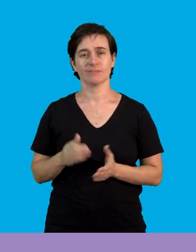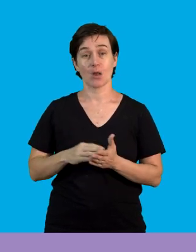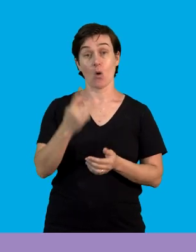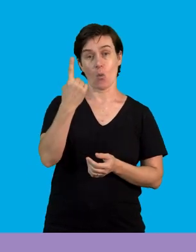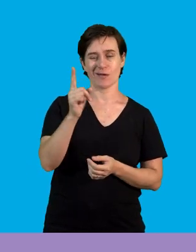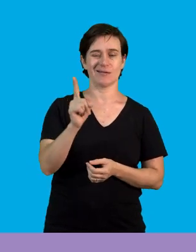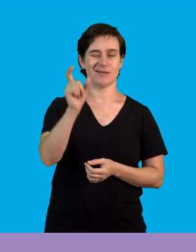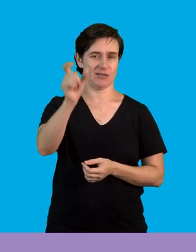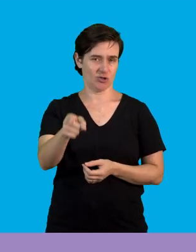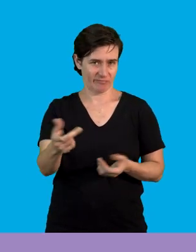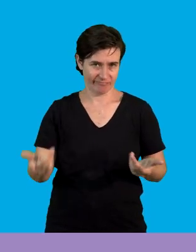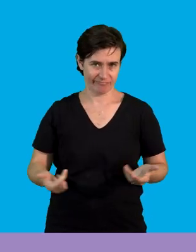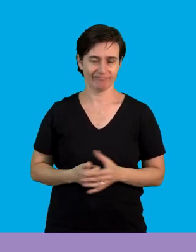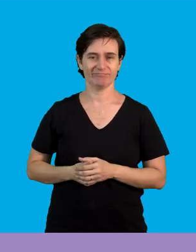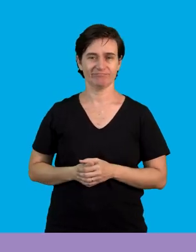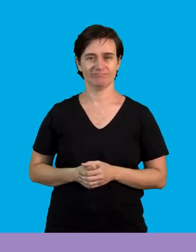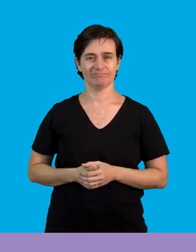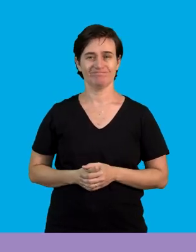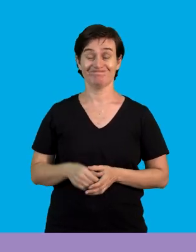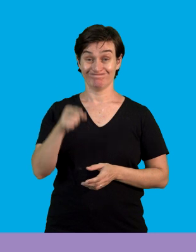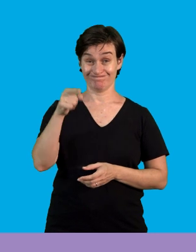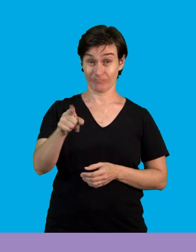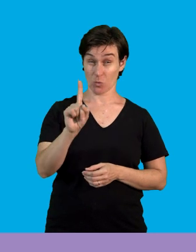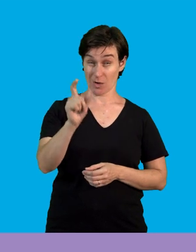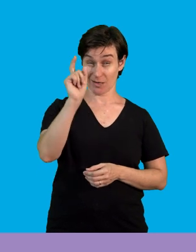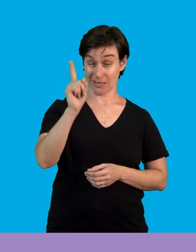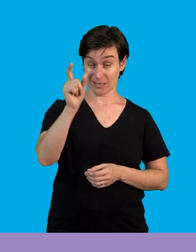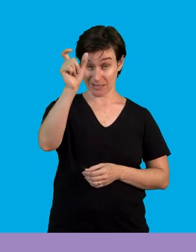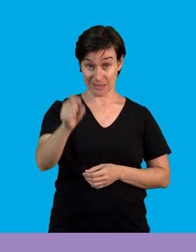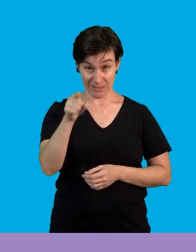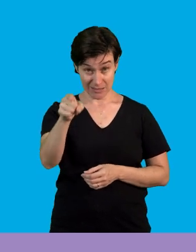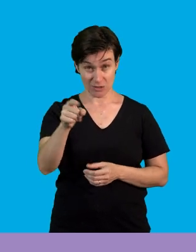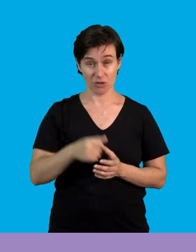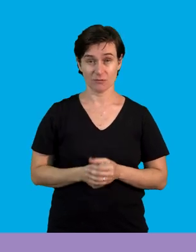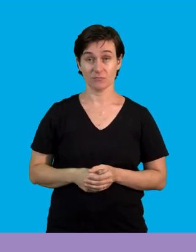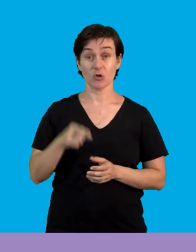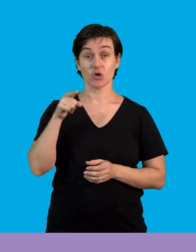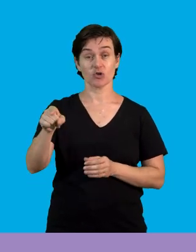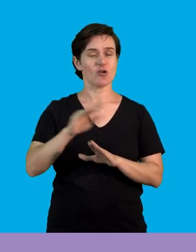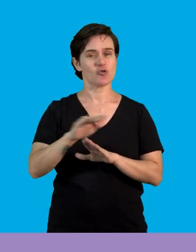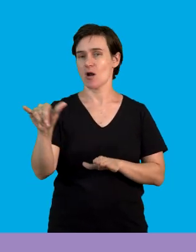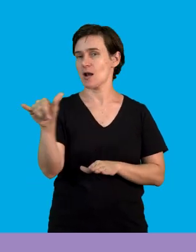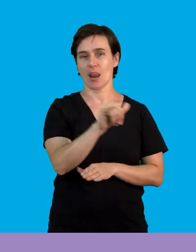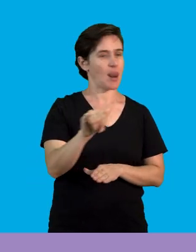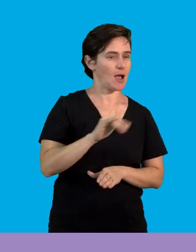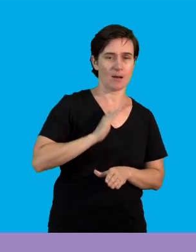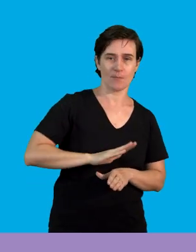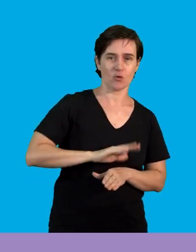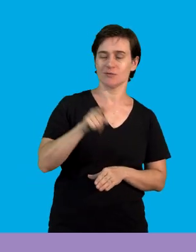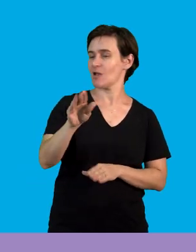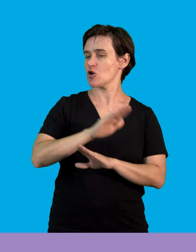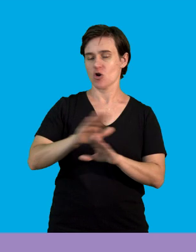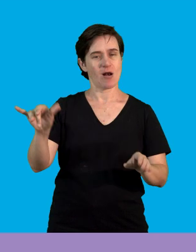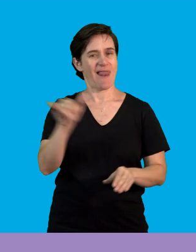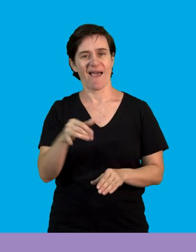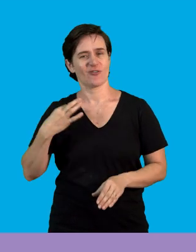and 1 teacher. So the teacher is unlike the boys and the girls.